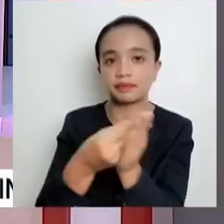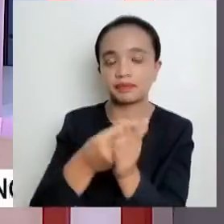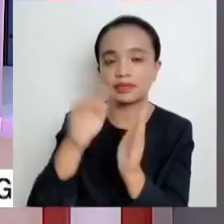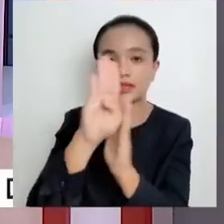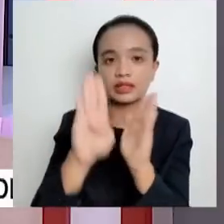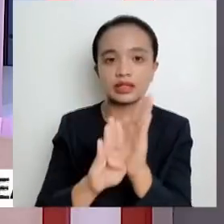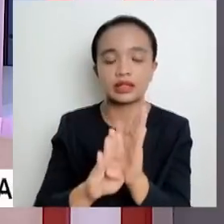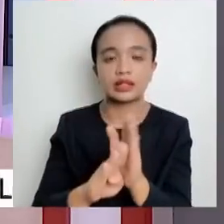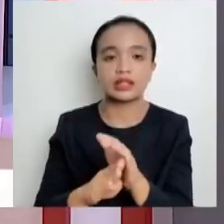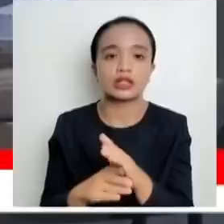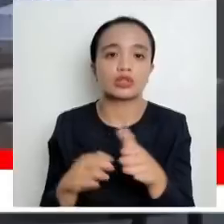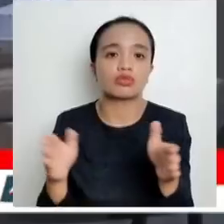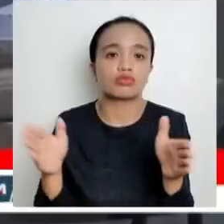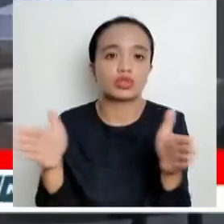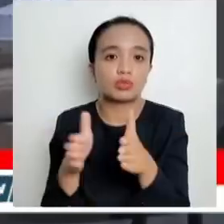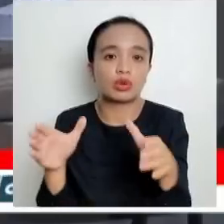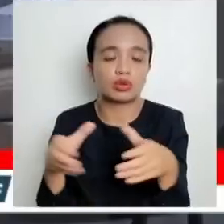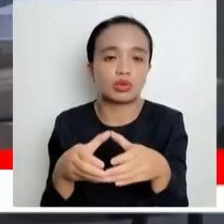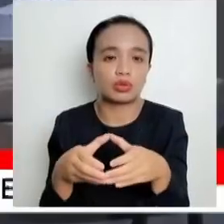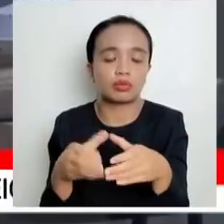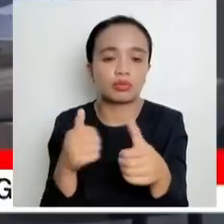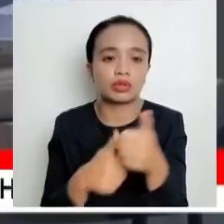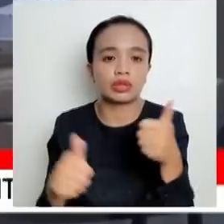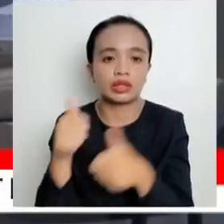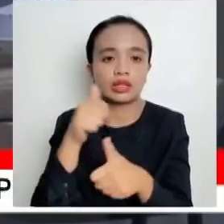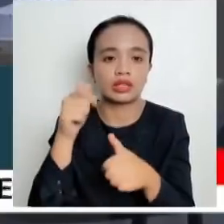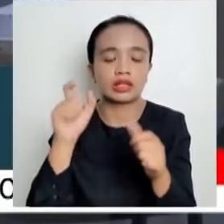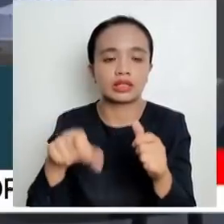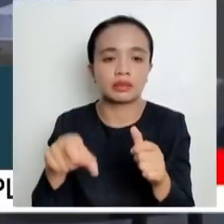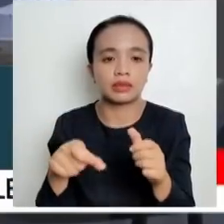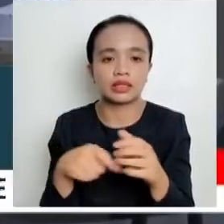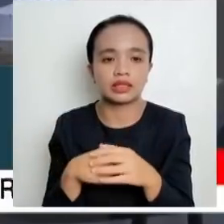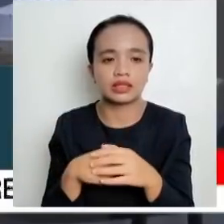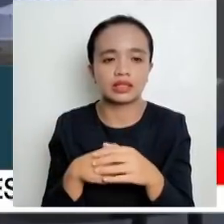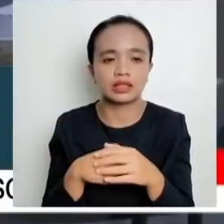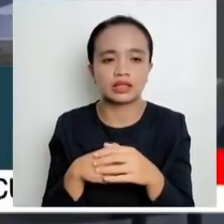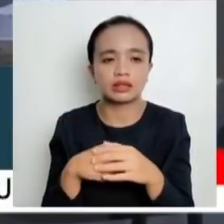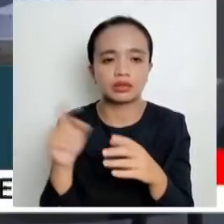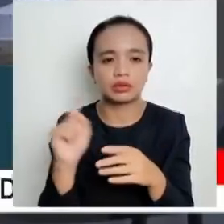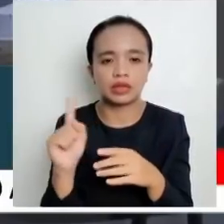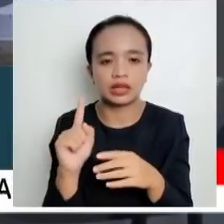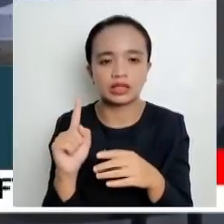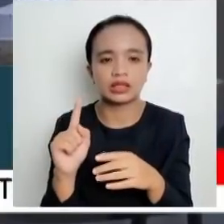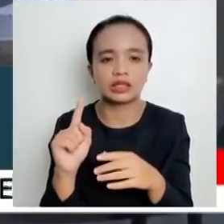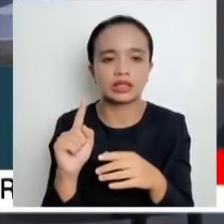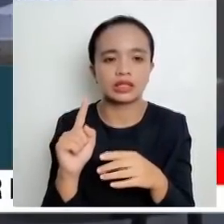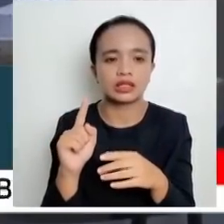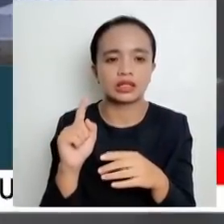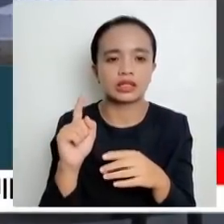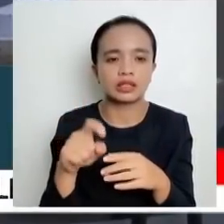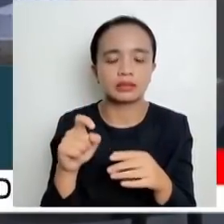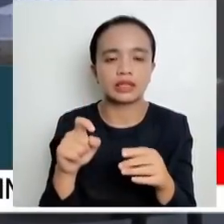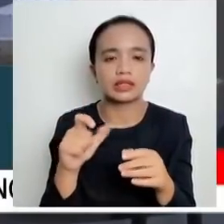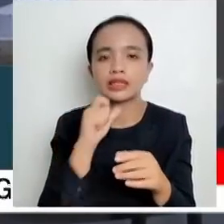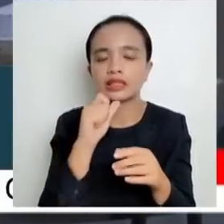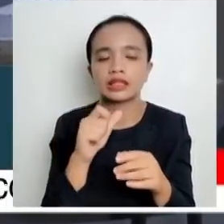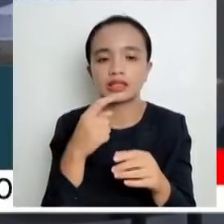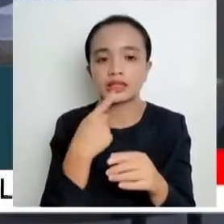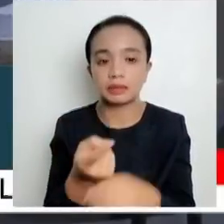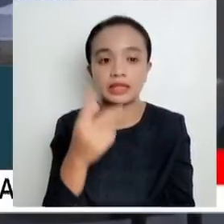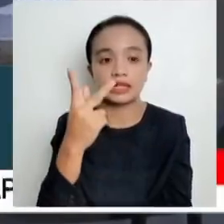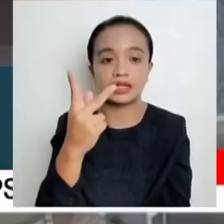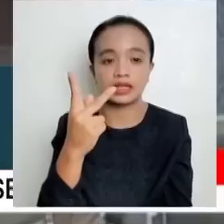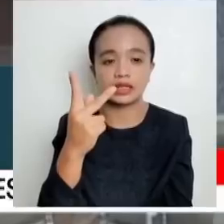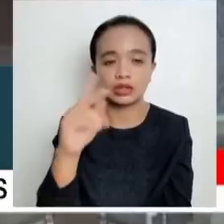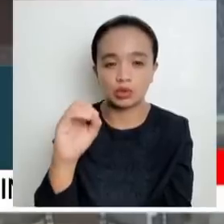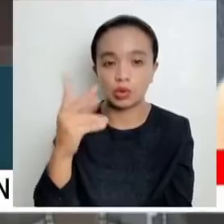the measure should outright ban state pension funds as its sources of investments. According to Pimentel, the